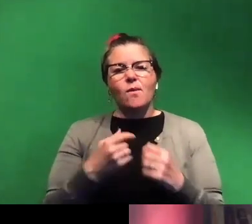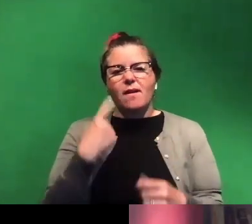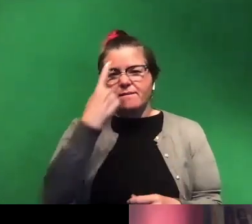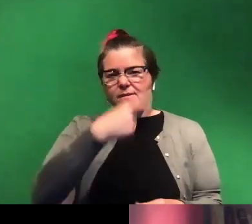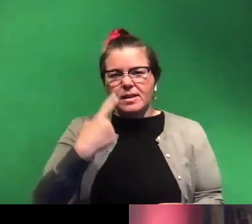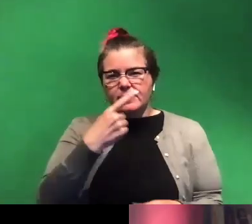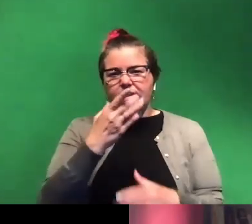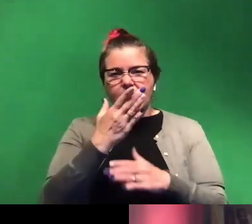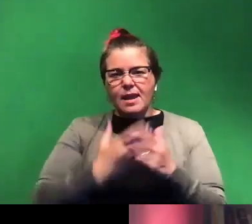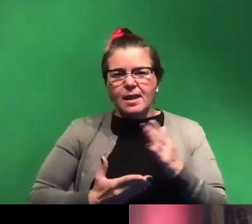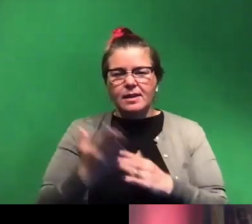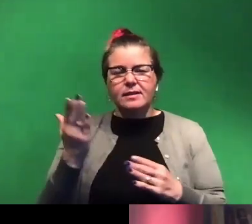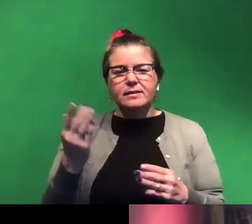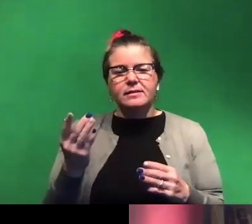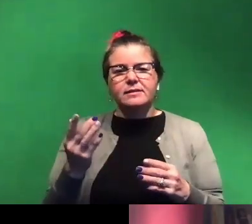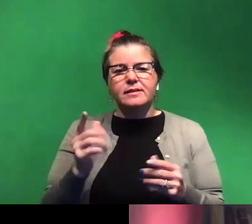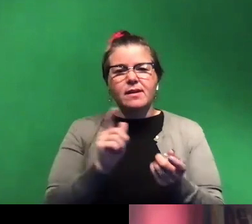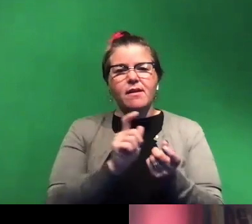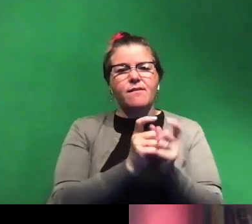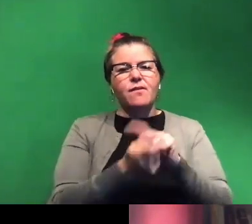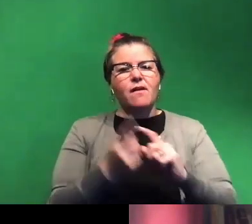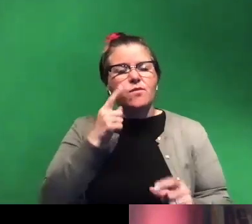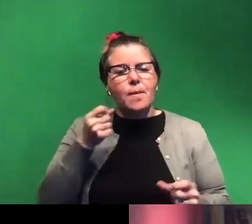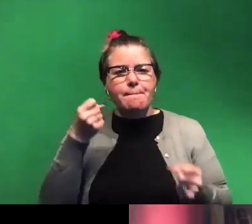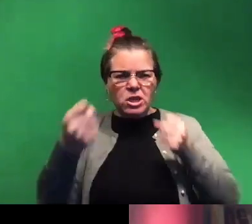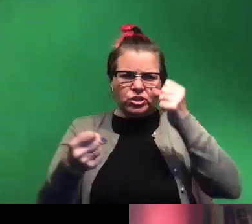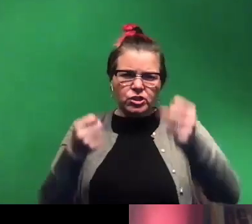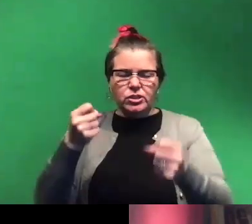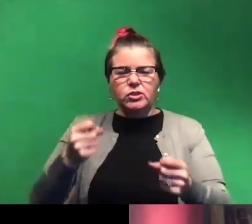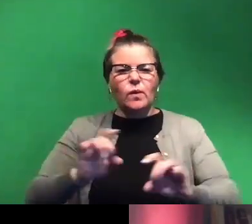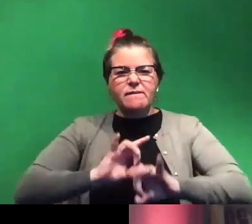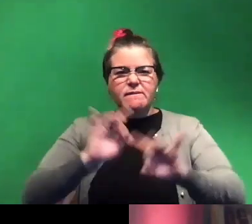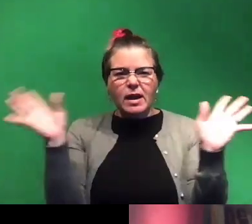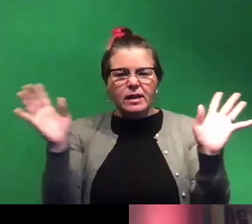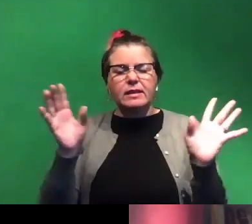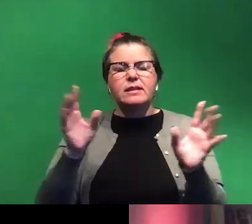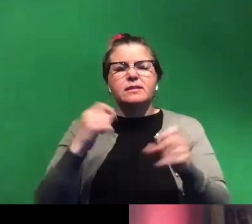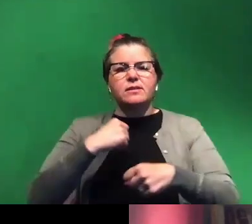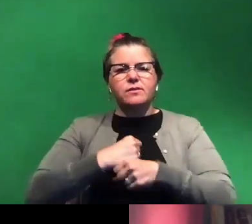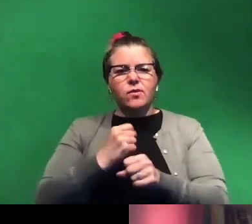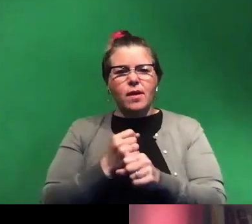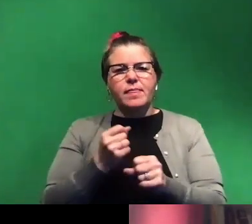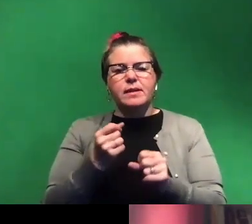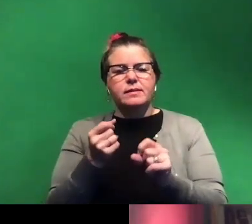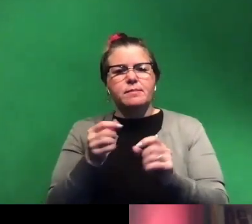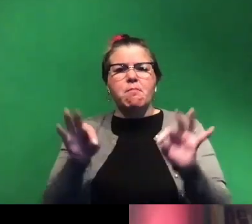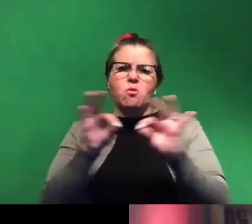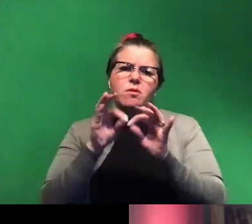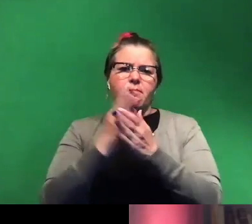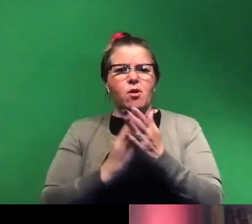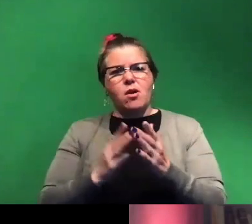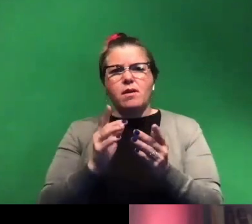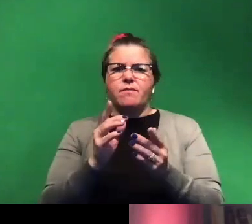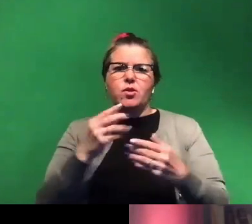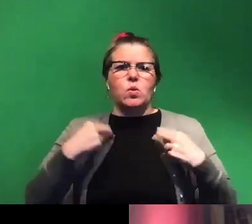our hands evolved for punching, that basically like violence formed this critical aspect of like the formation of the